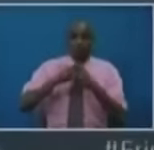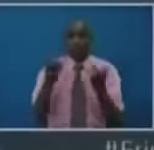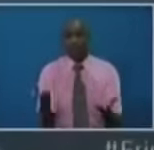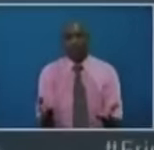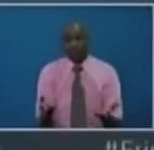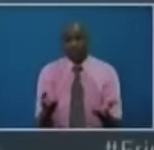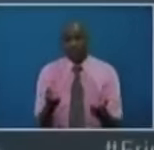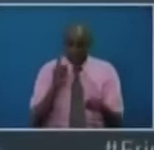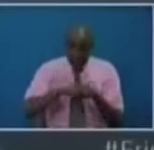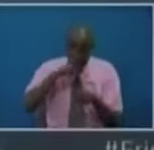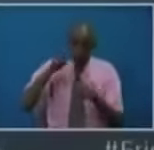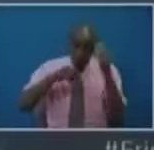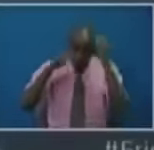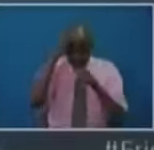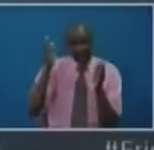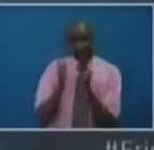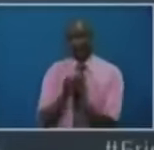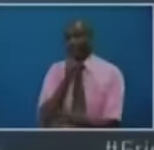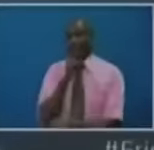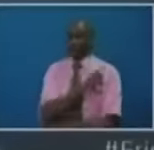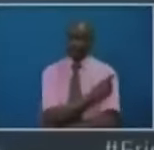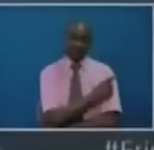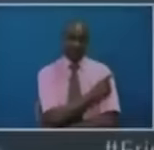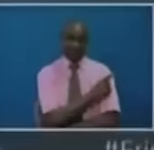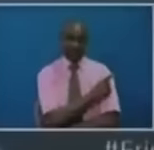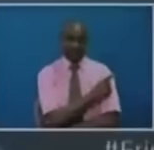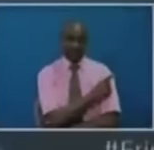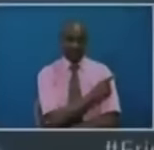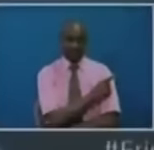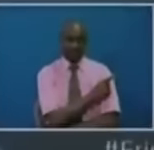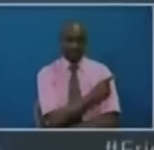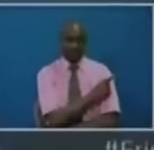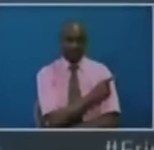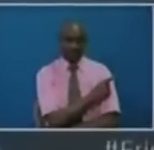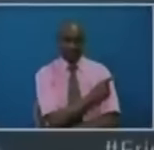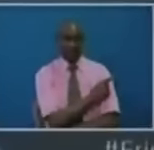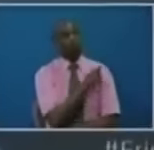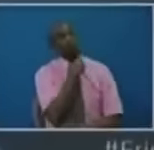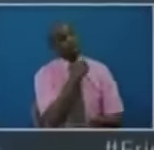even if you go to university like he did, he went to university to be